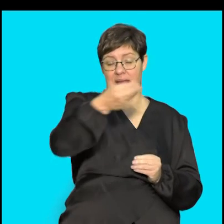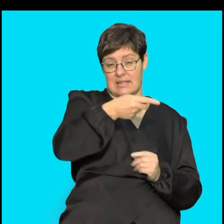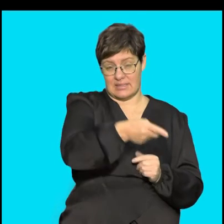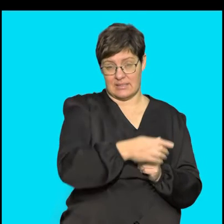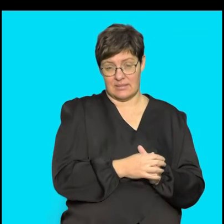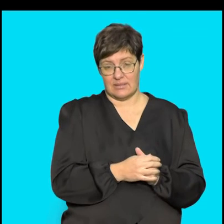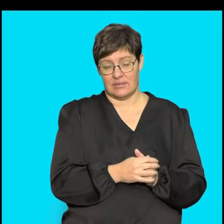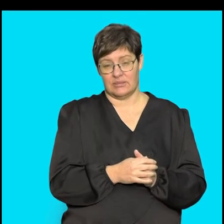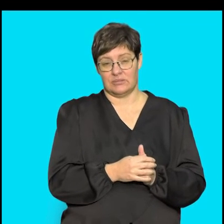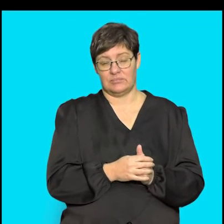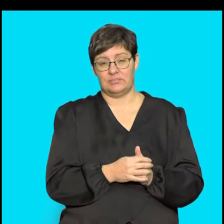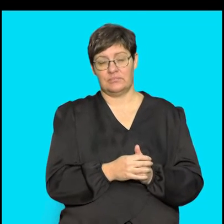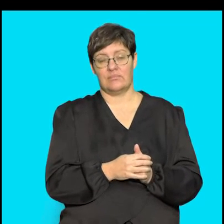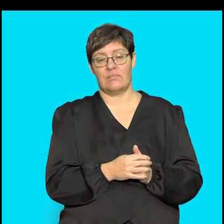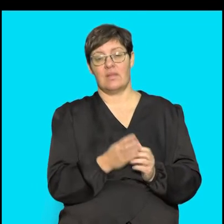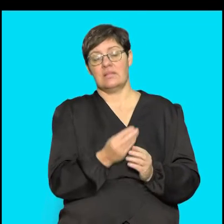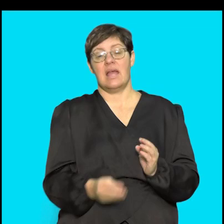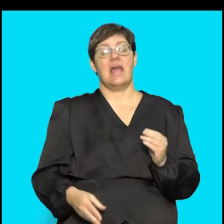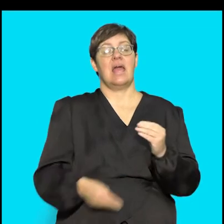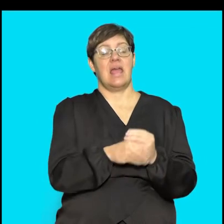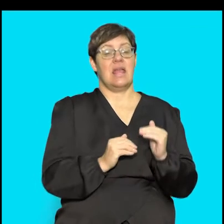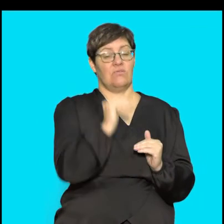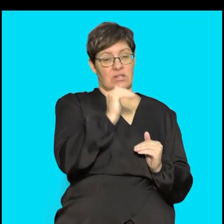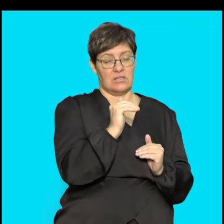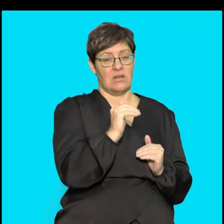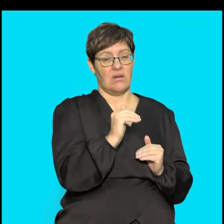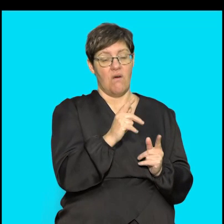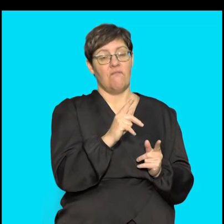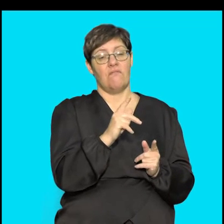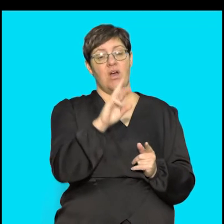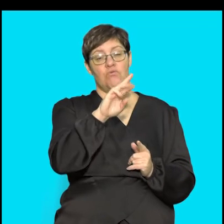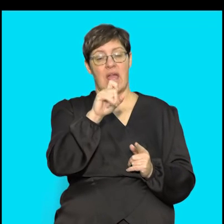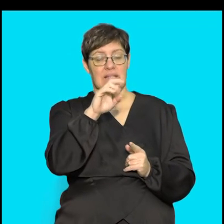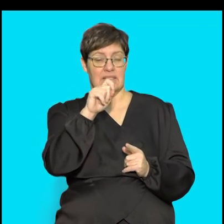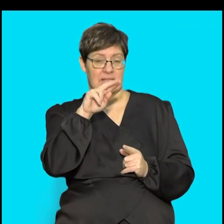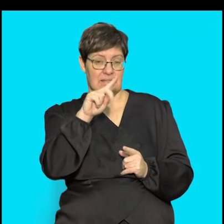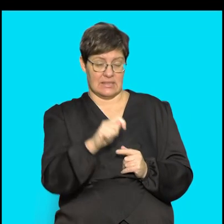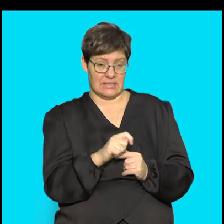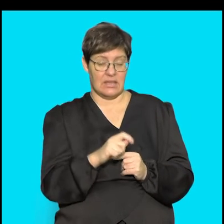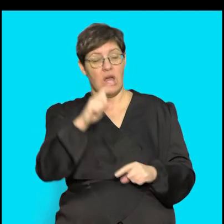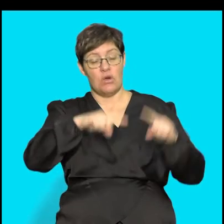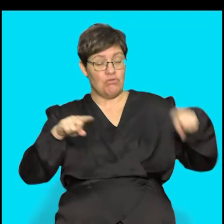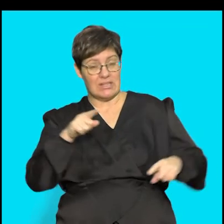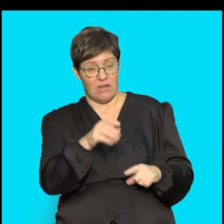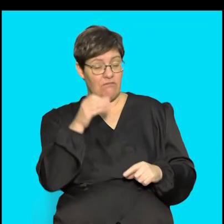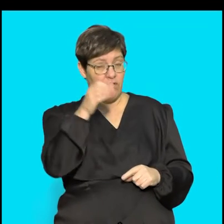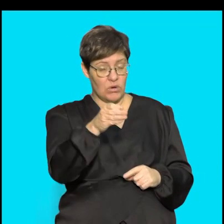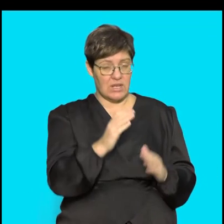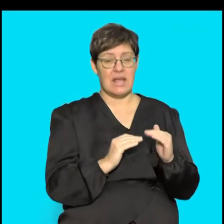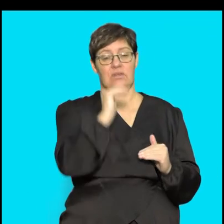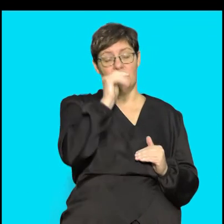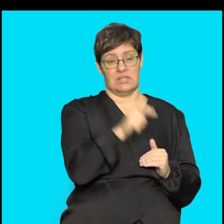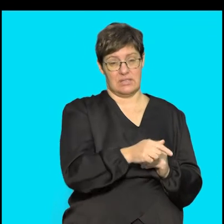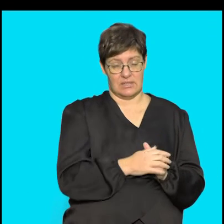hydrogen concentration, it is an increase of a reactant. The rate of the forward